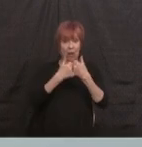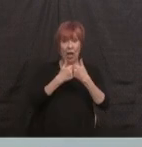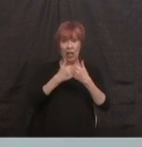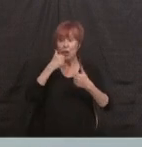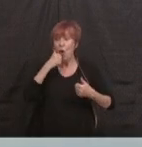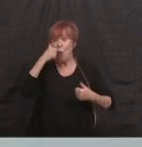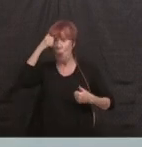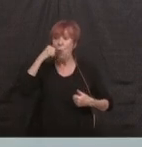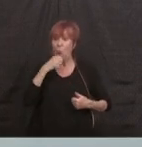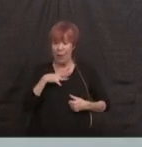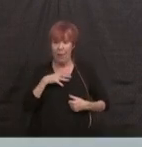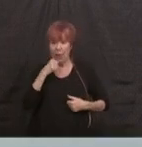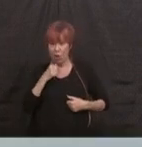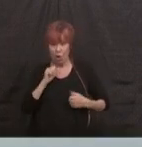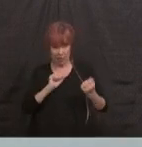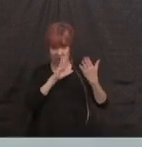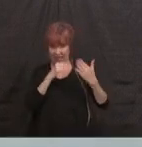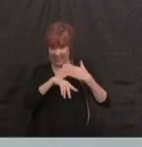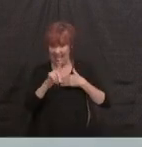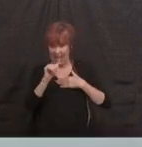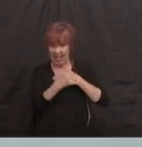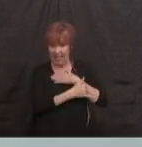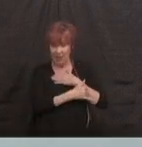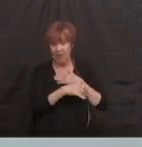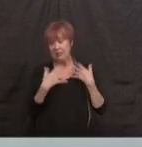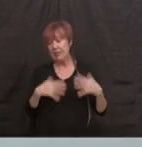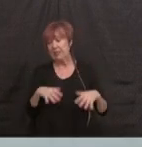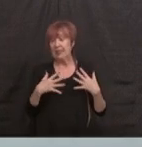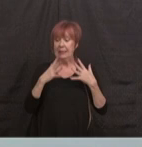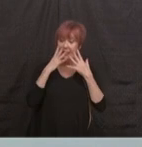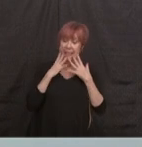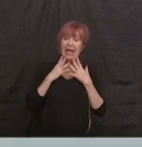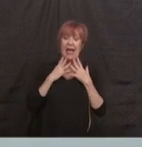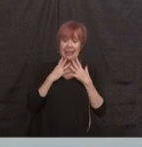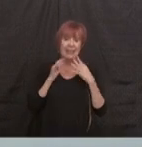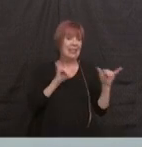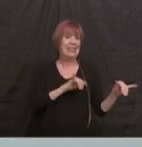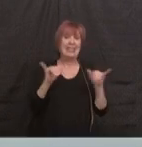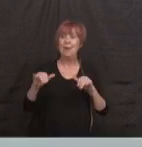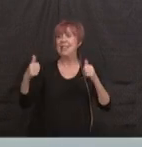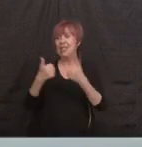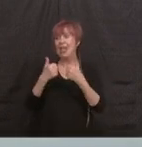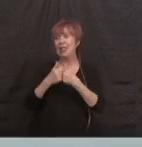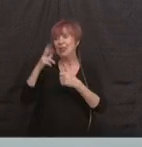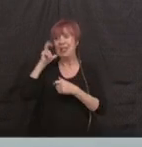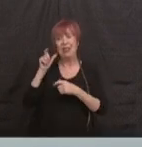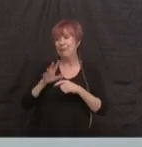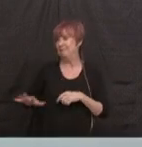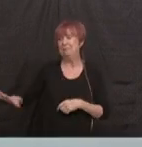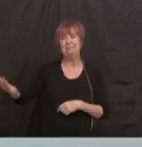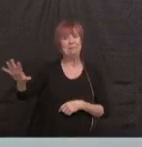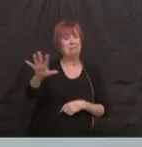women and girls are facing in Los Angeles County are, unfortunately, very similar to the challenges that you've heard from everybody